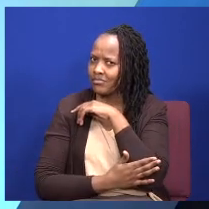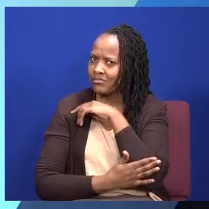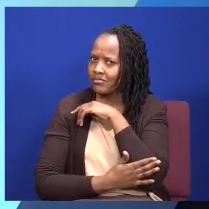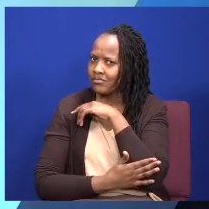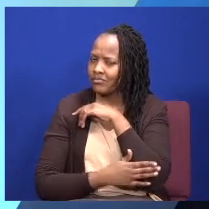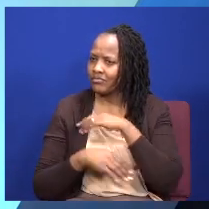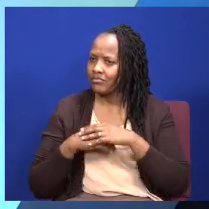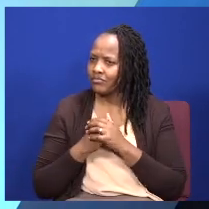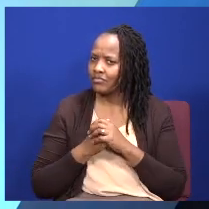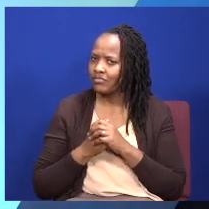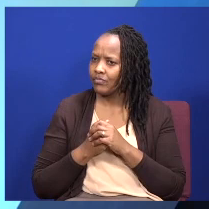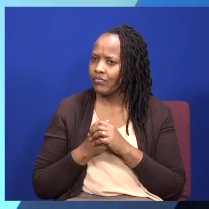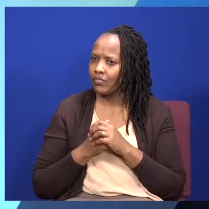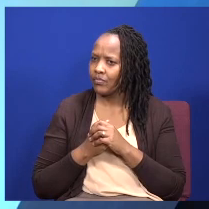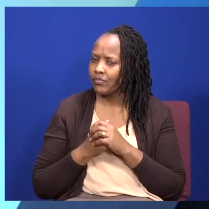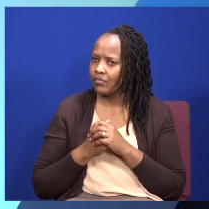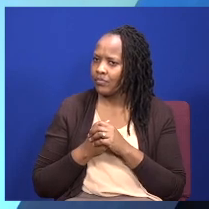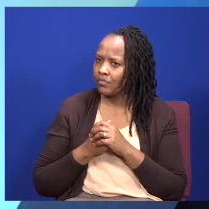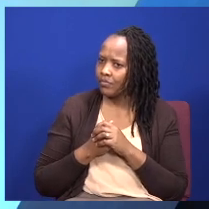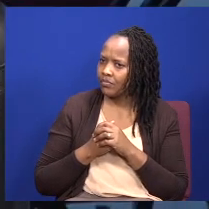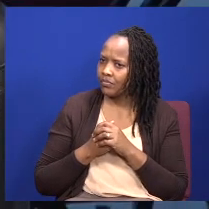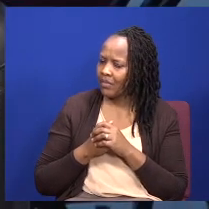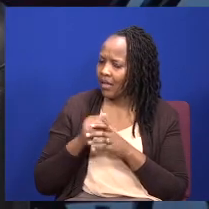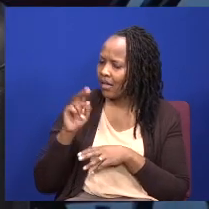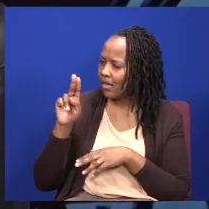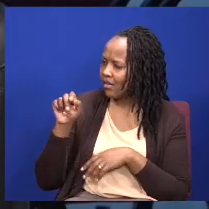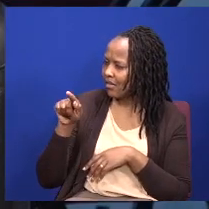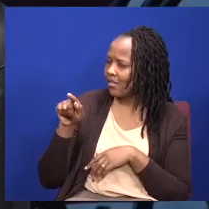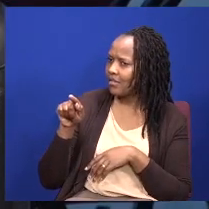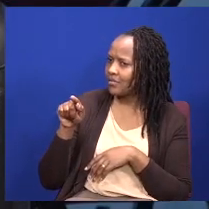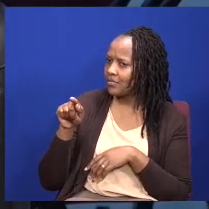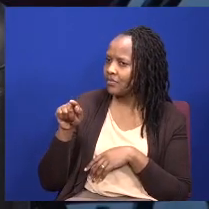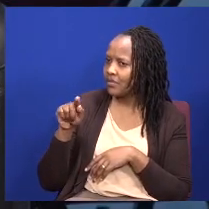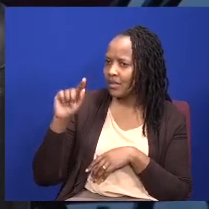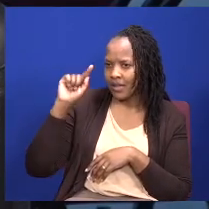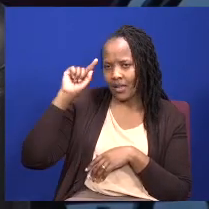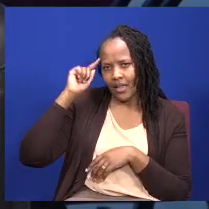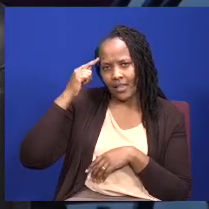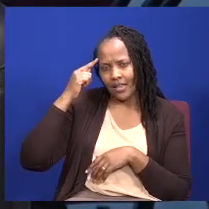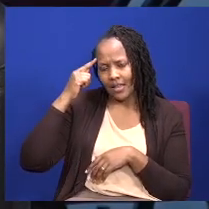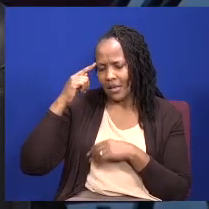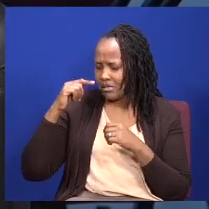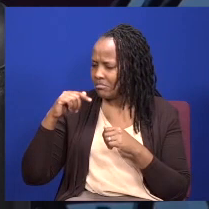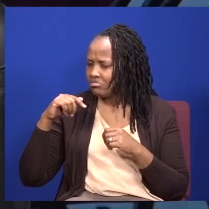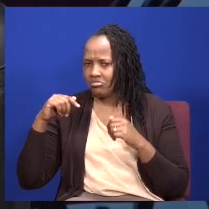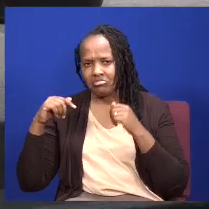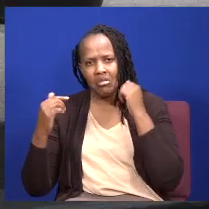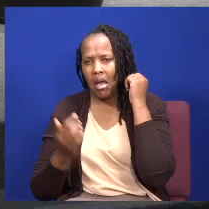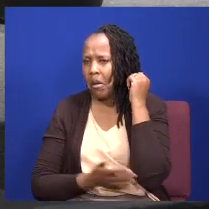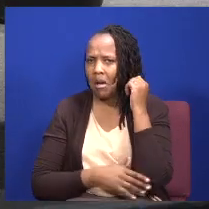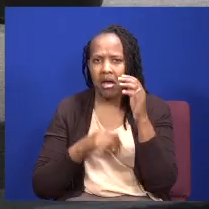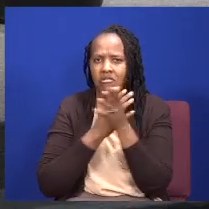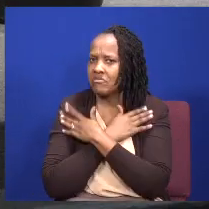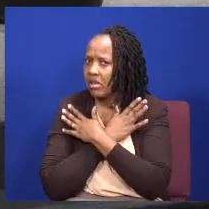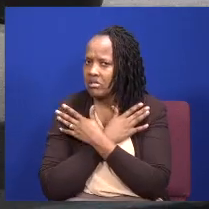to harass us? Nathan, what do you think? I think bad company. Bad company? Yes,